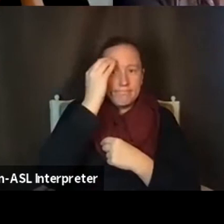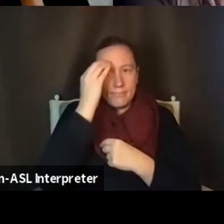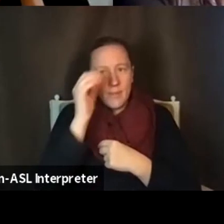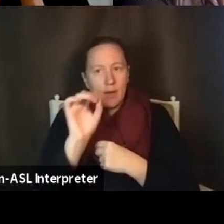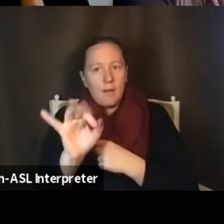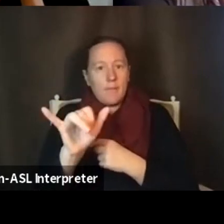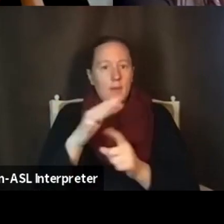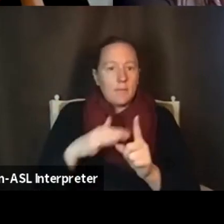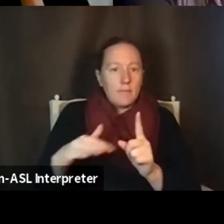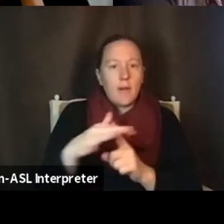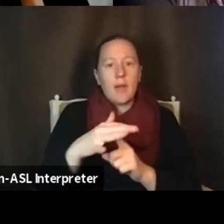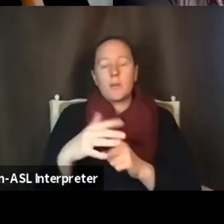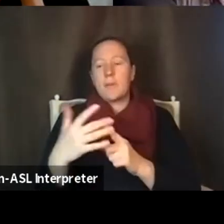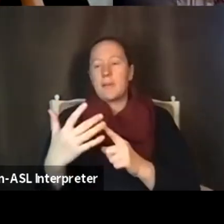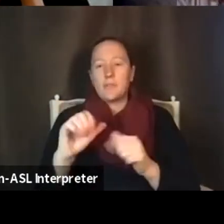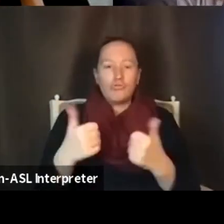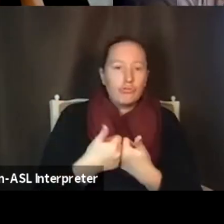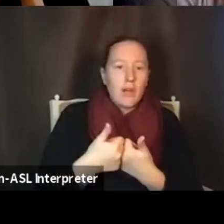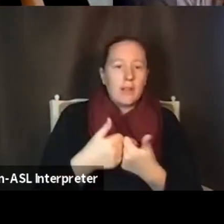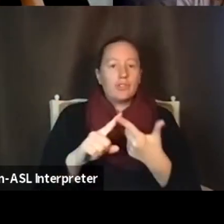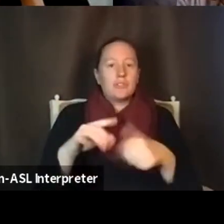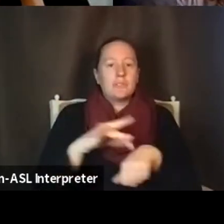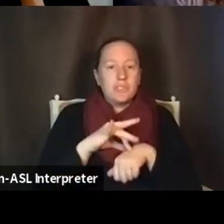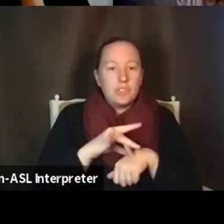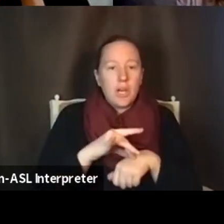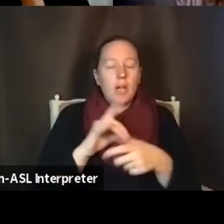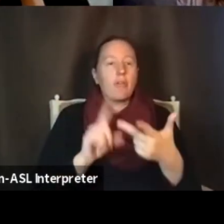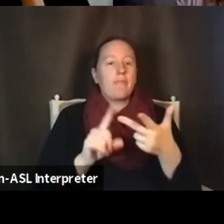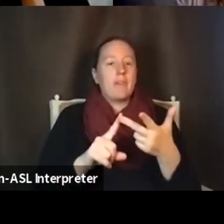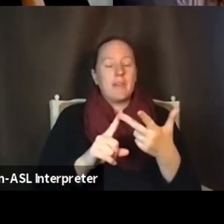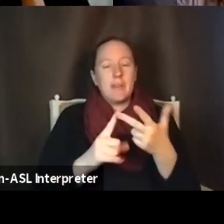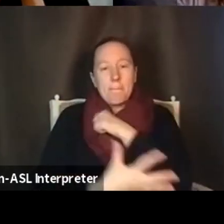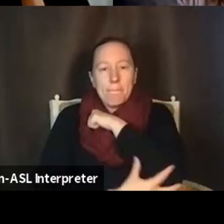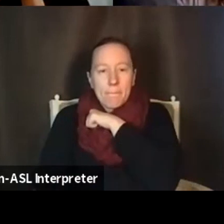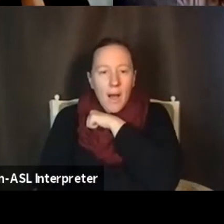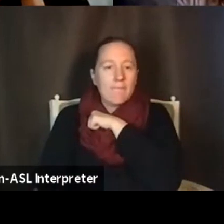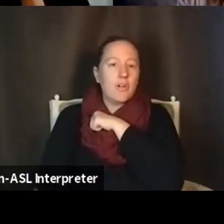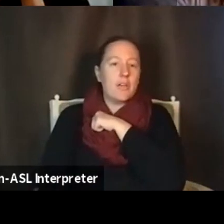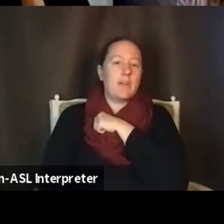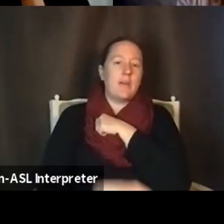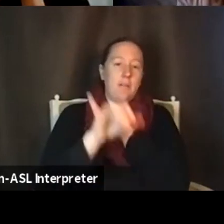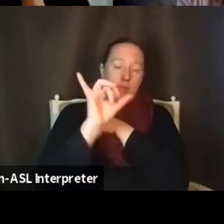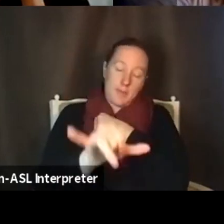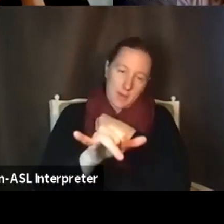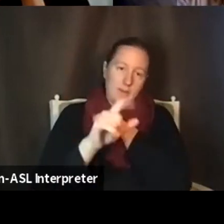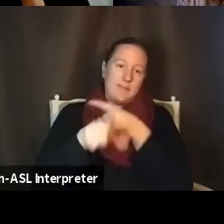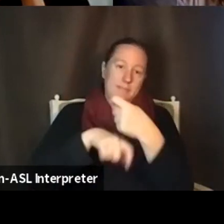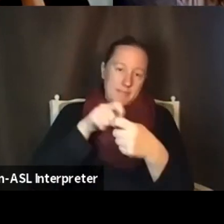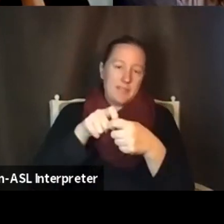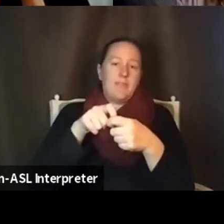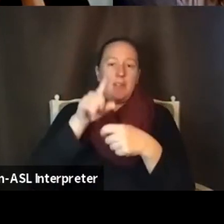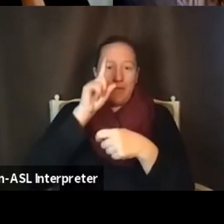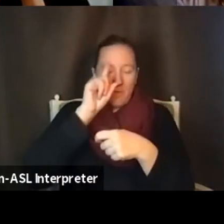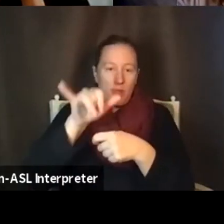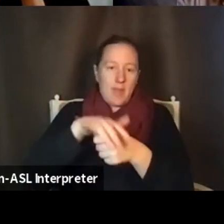environment around them, the challenges, the geography, the level of poverty, which was raised specifically for the San Luis Valley,